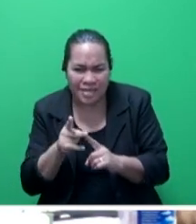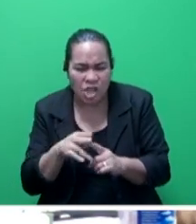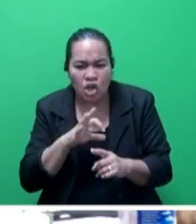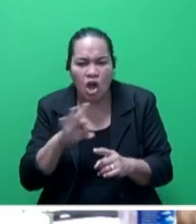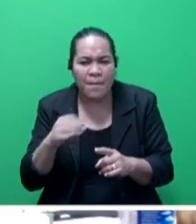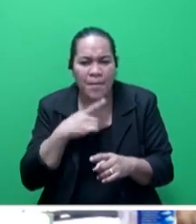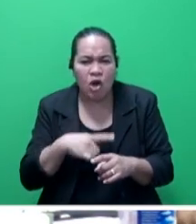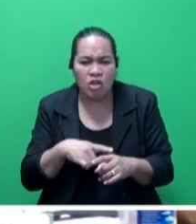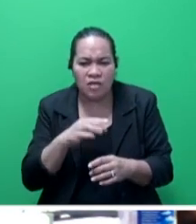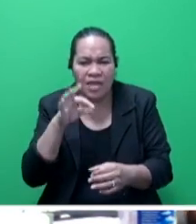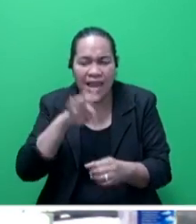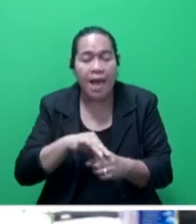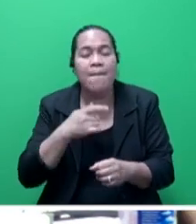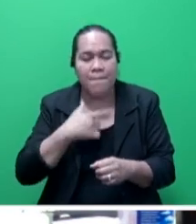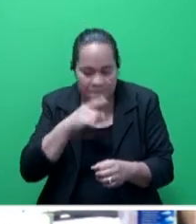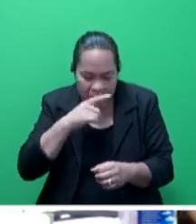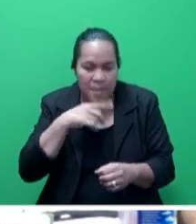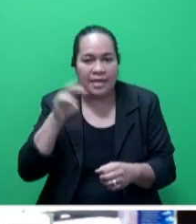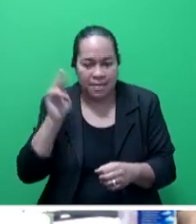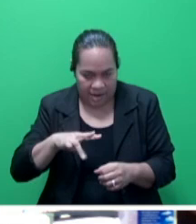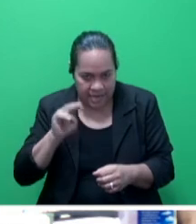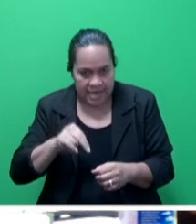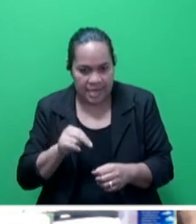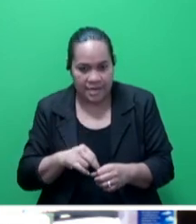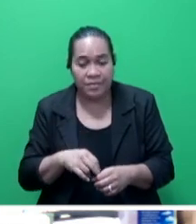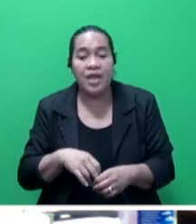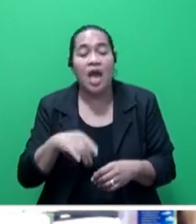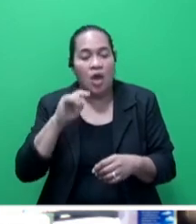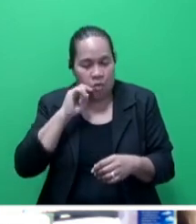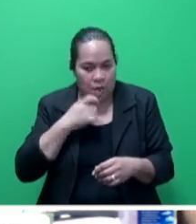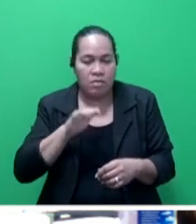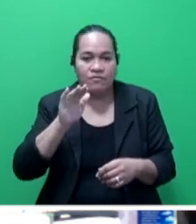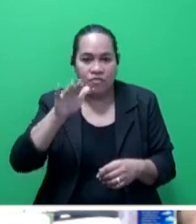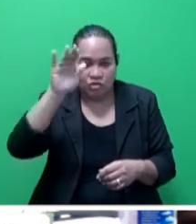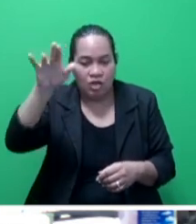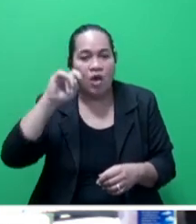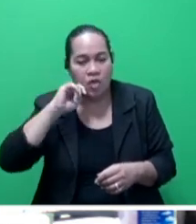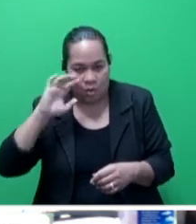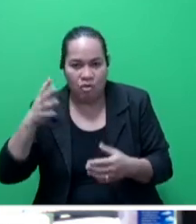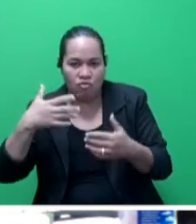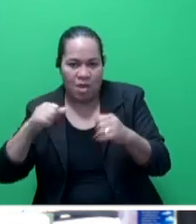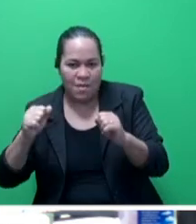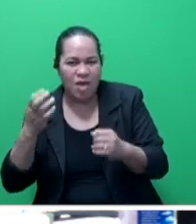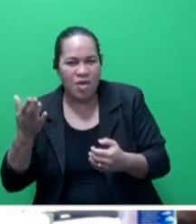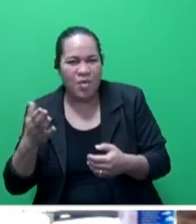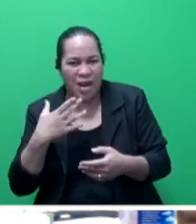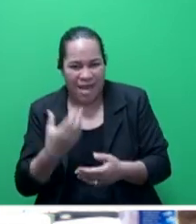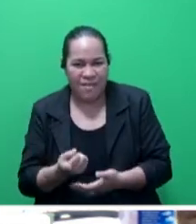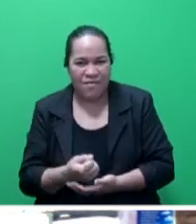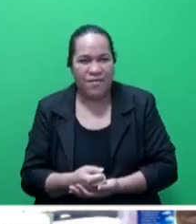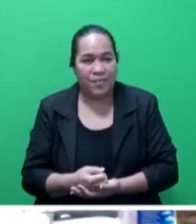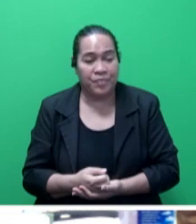elections, but the people deserve it. And we will reap the rewards in the years to come, Mr. Speaker, sir. Again, government through